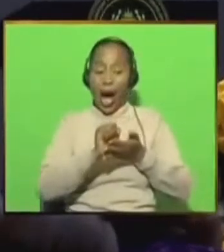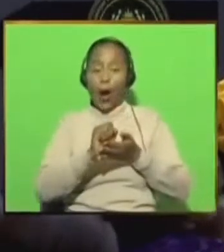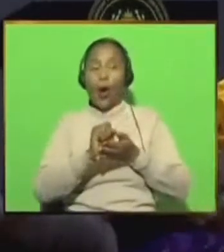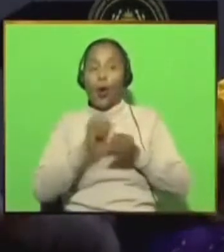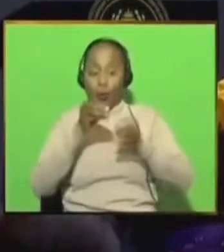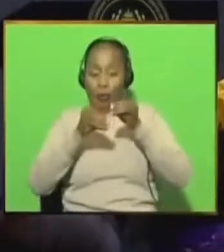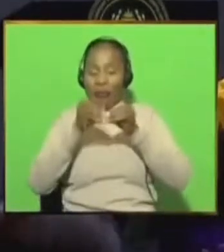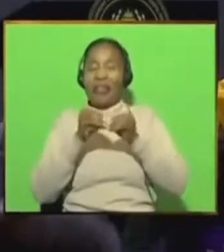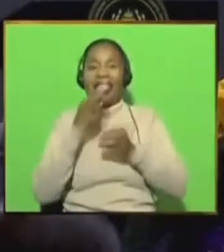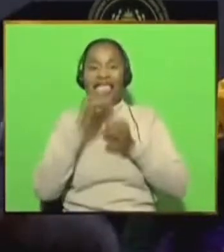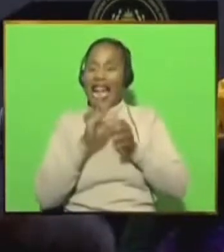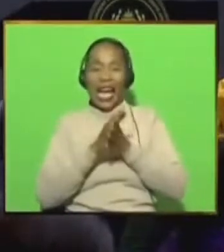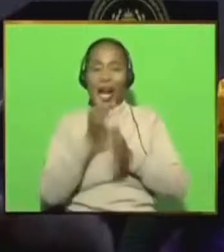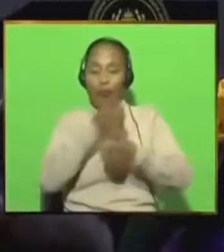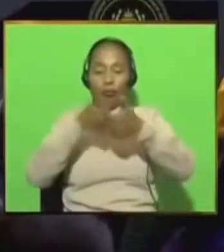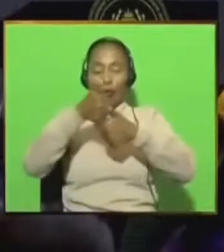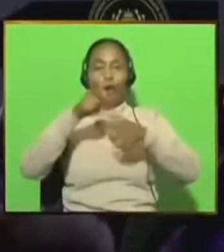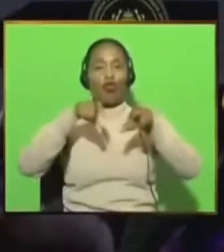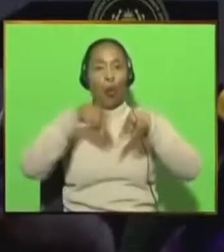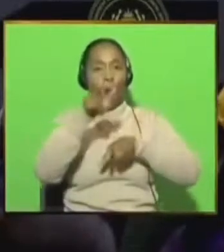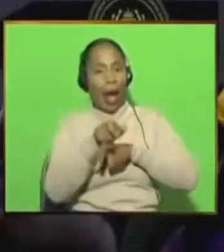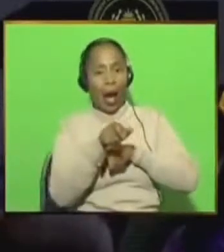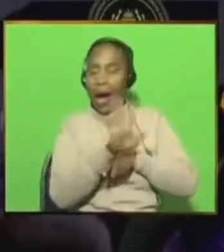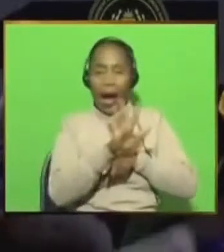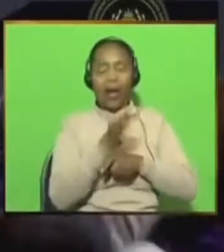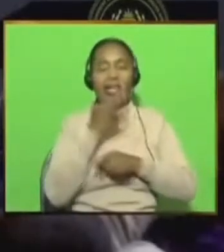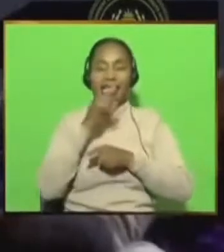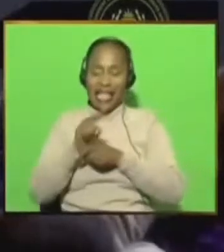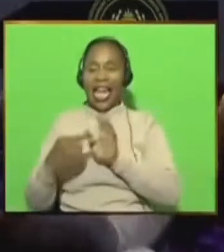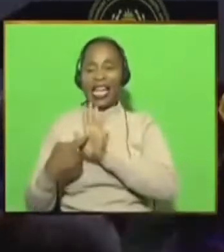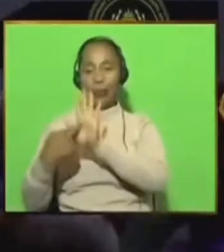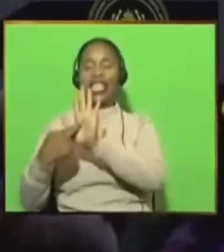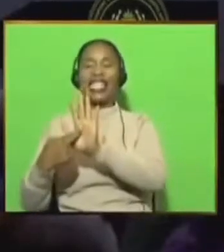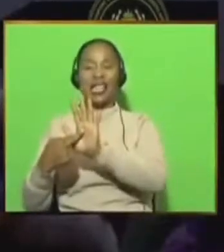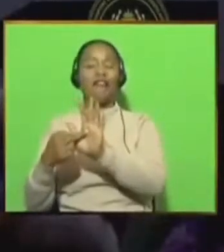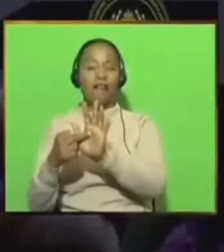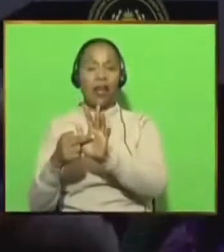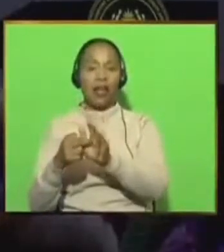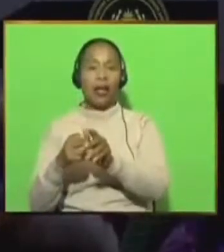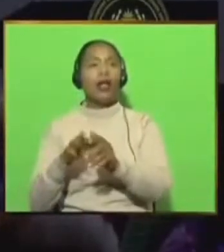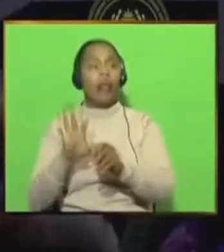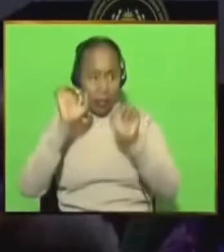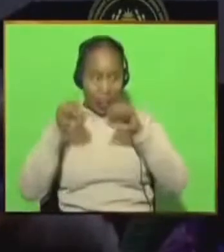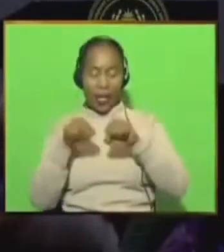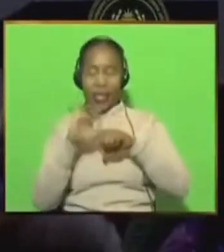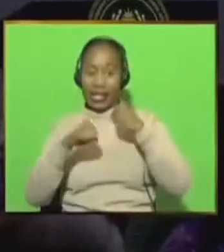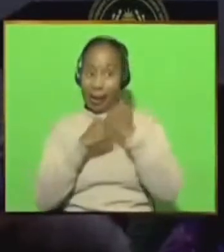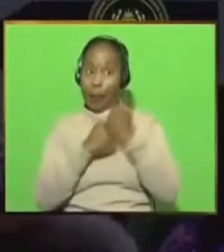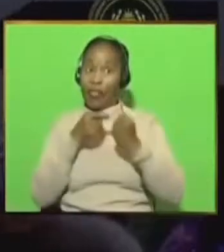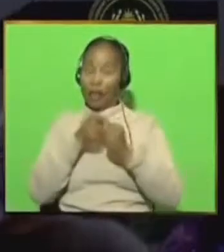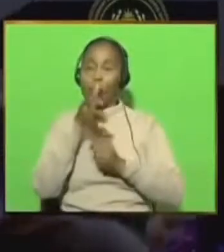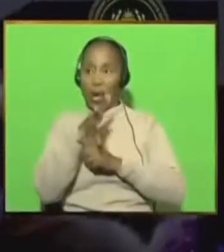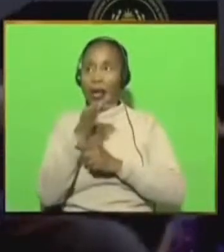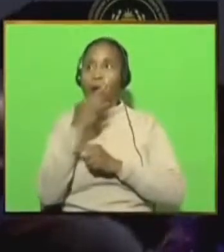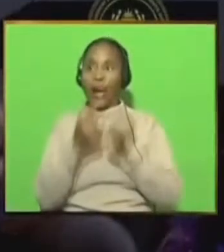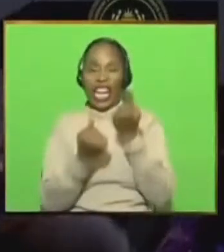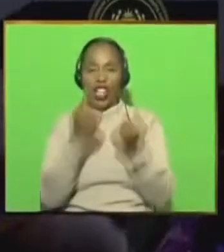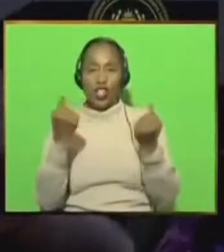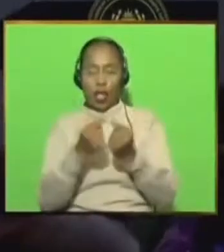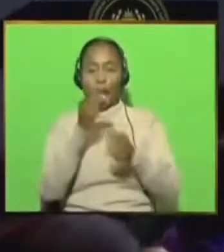I'm Julius advised Malema here, that Chief Justice. I'll come to the one who wishes to have my attention. I'm advised that